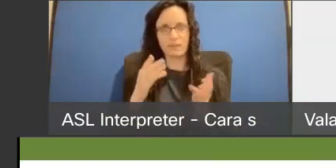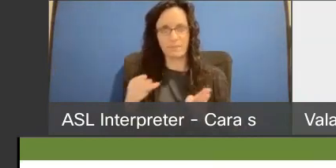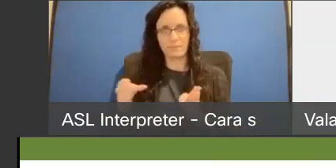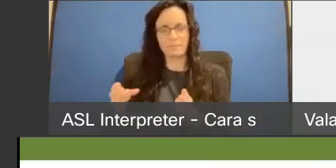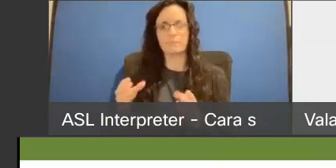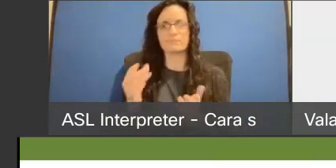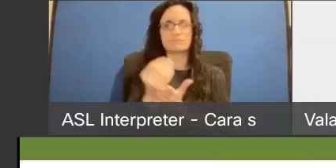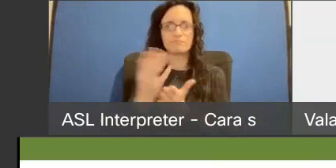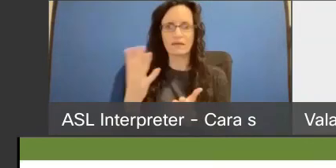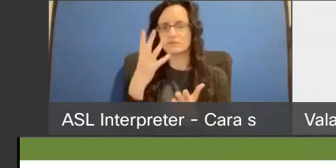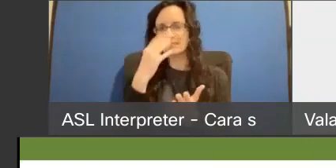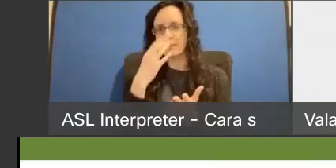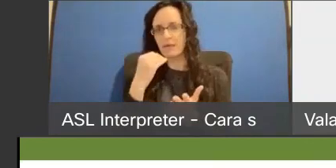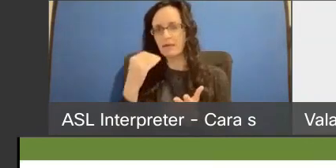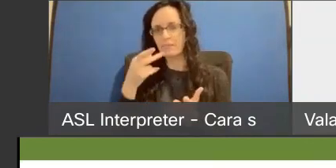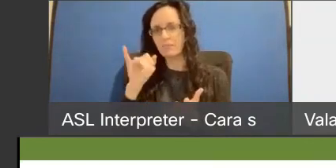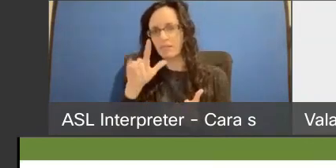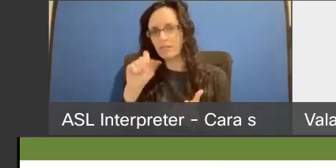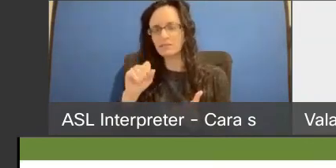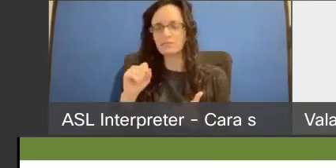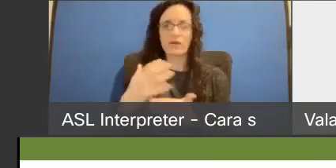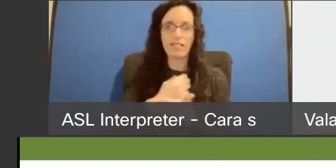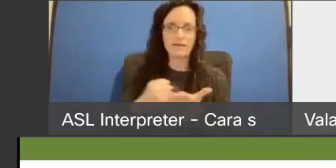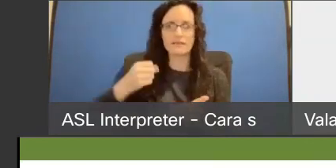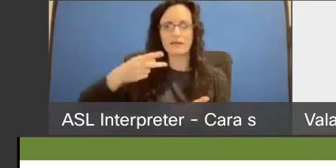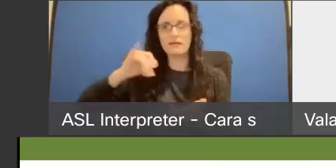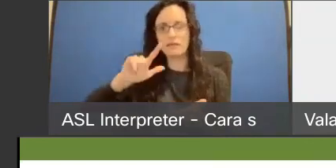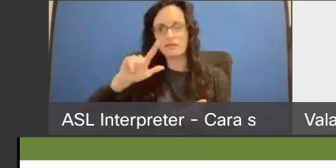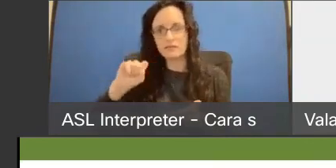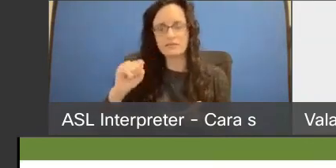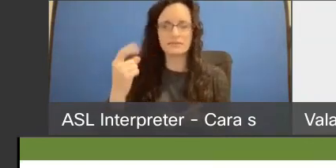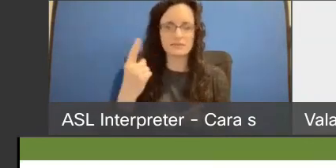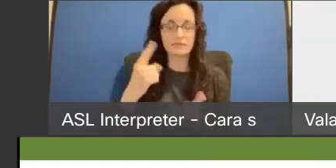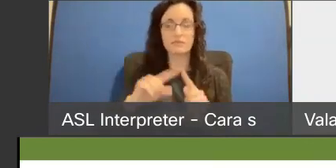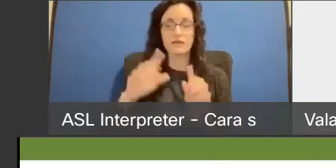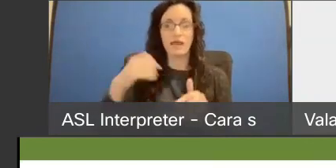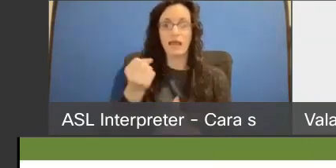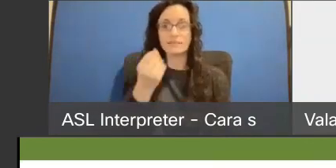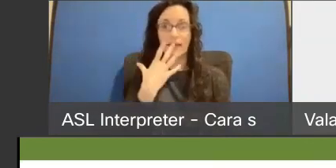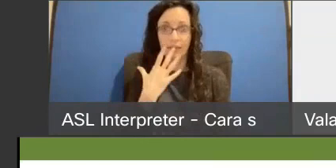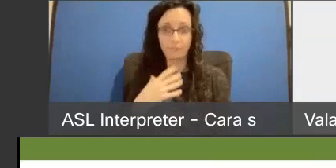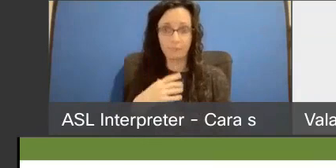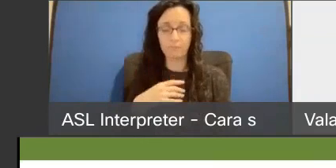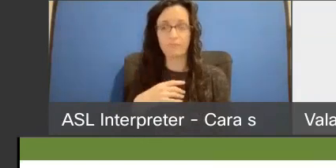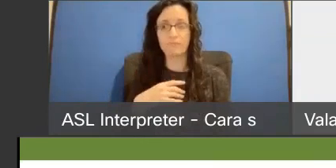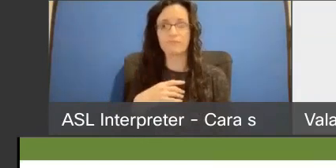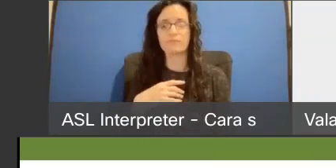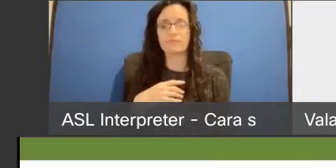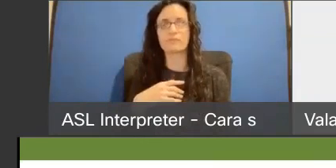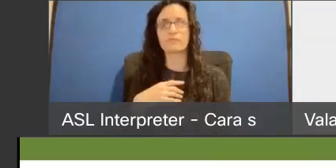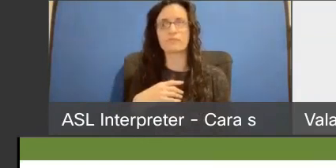buying sleeping pills or whatever, they're collecting them or whatever, but they haven't actually taken them yet. It's the